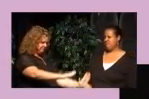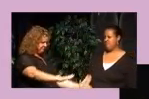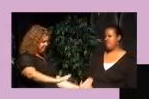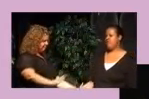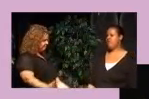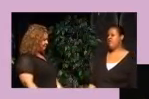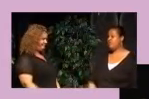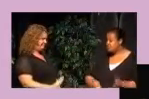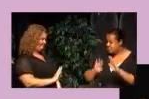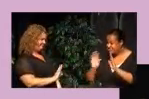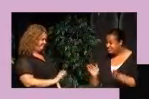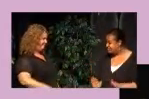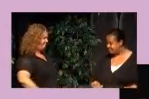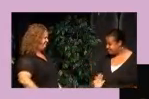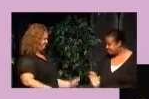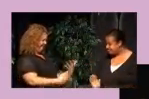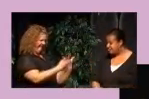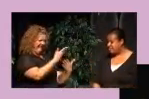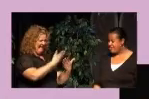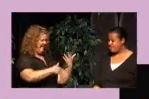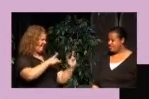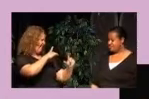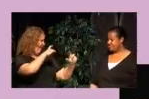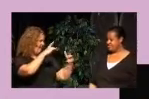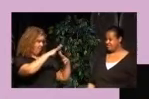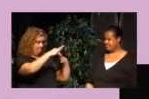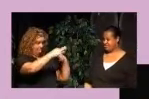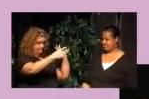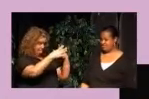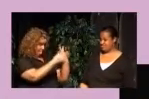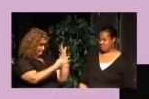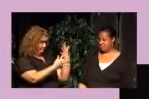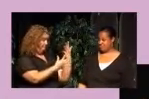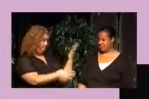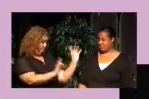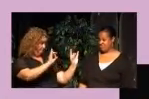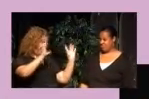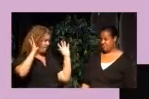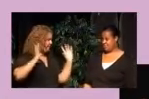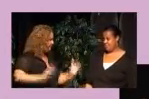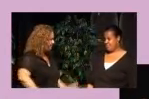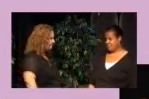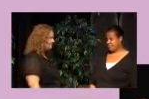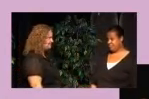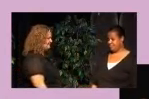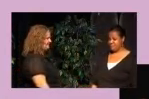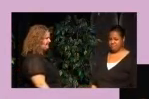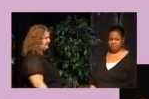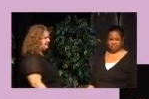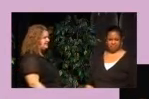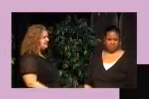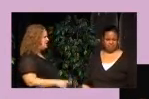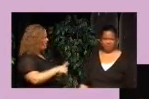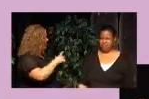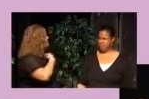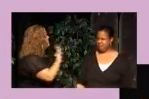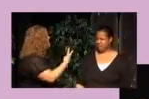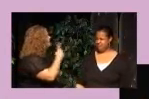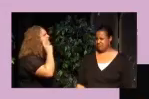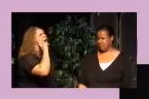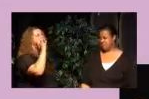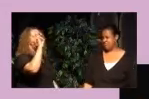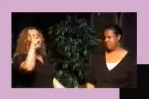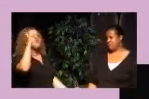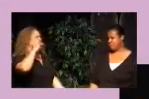shape. And she's got hands that come and go. And long, thin fingers. And a nasty, rude